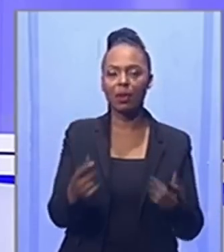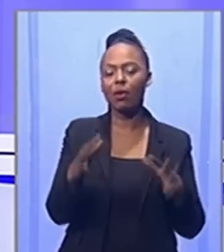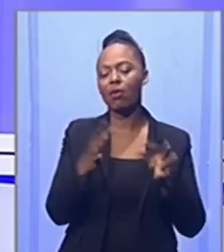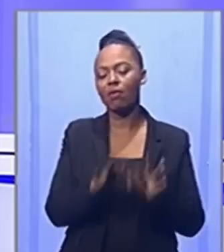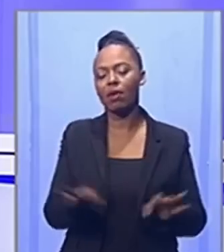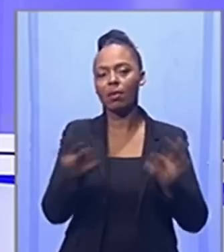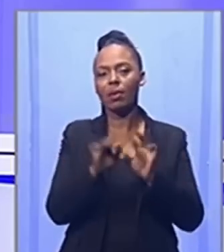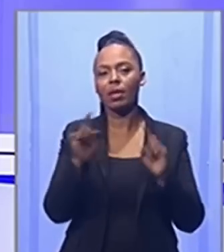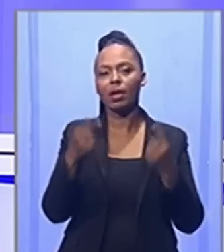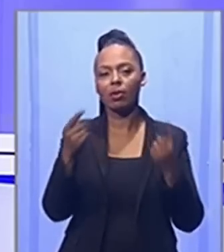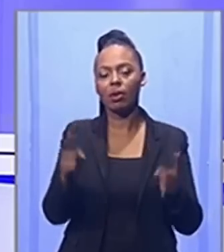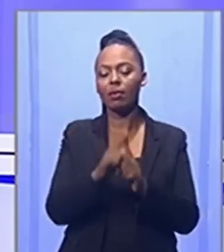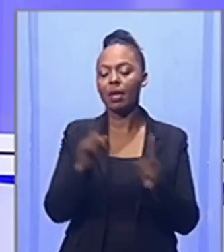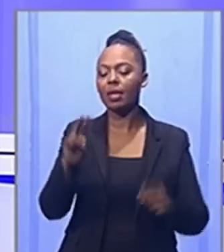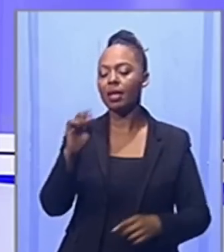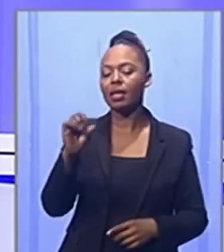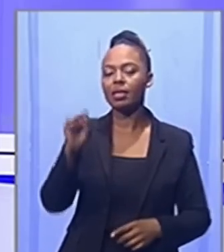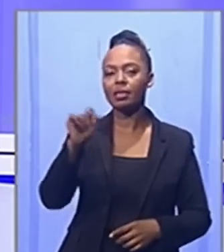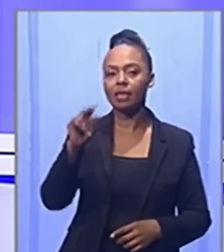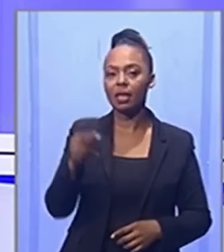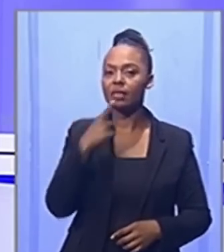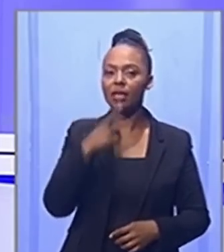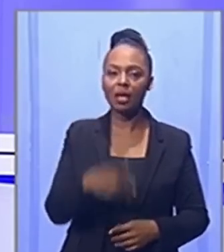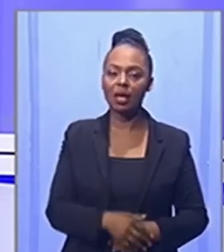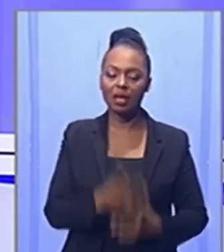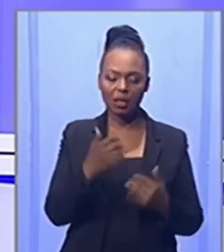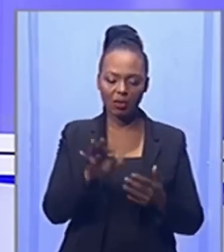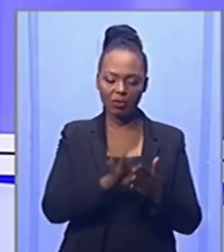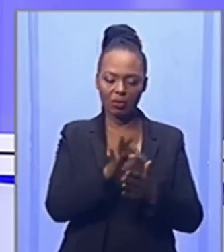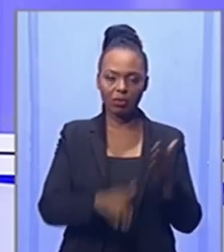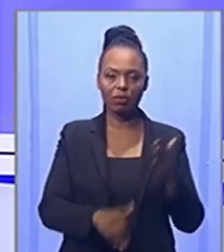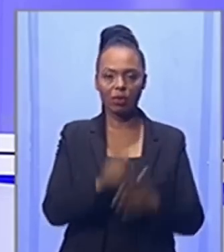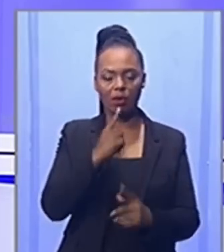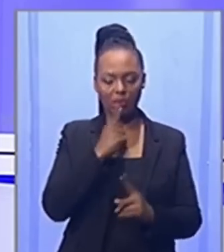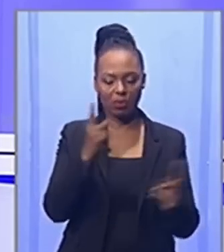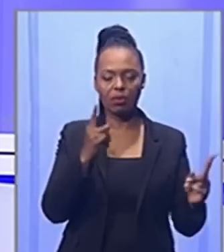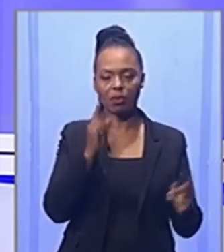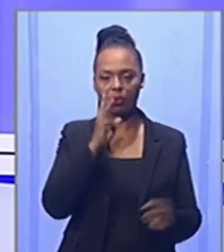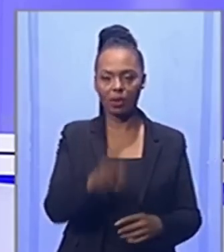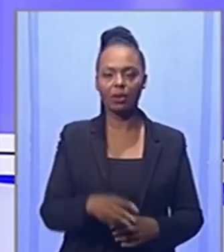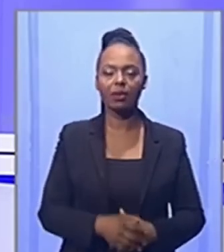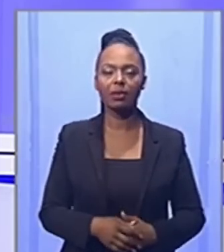mokgwa wa bohanyetsi yena o re Mnangagwa o tla pheha sephetho sa dikgetho.